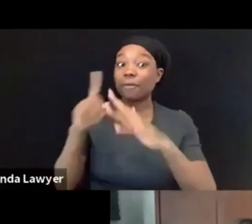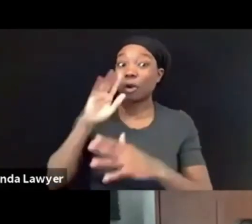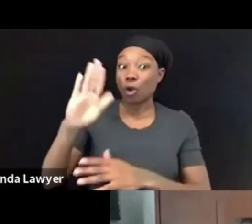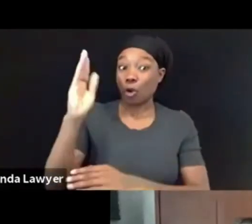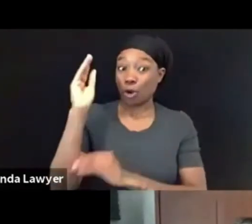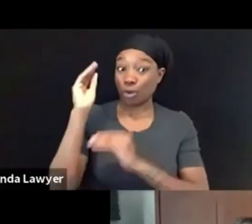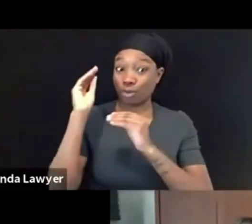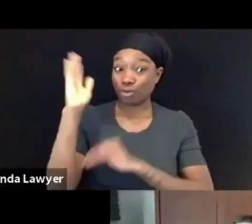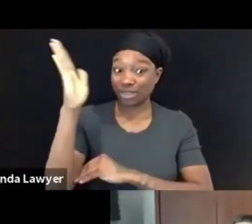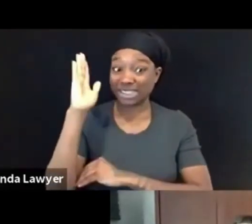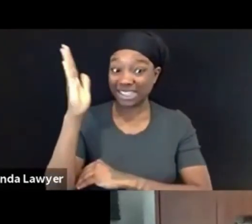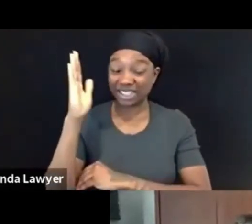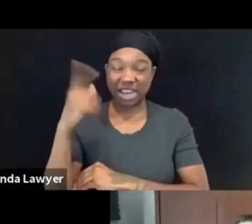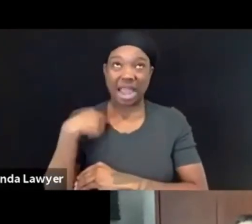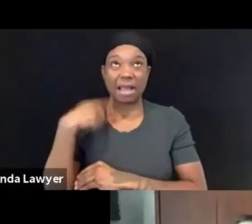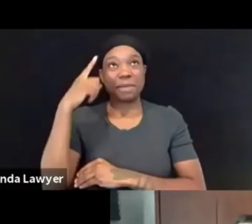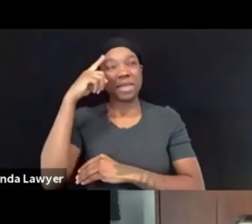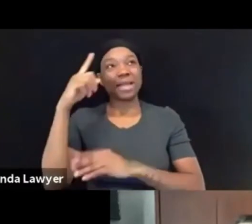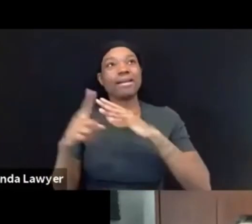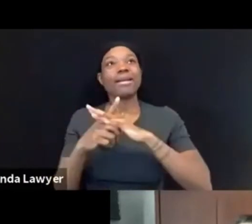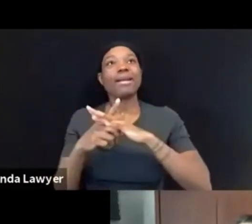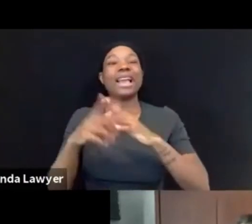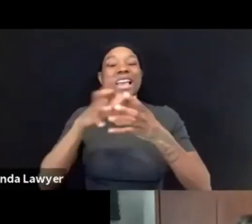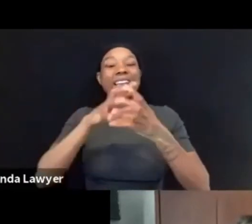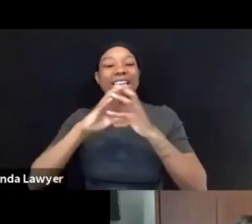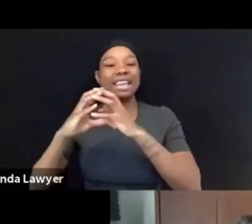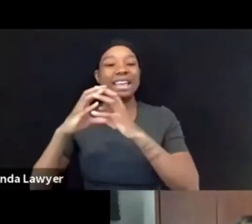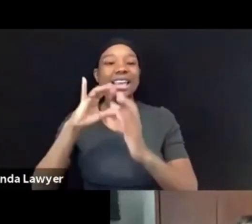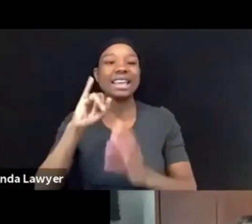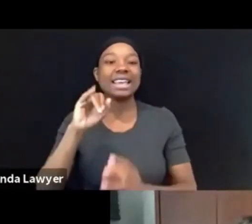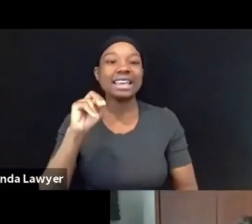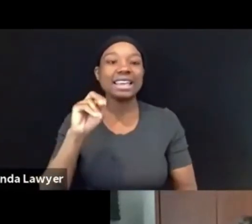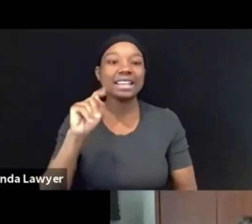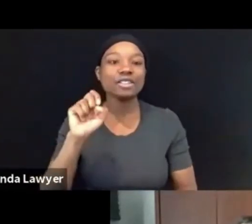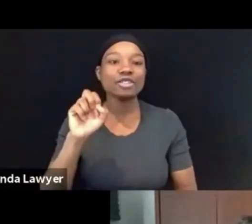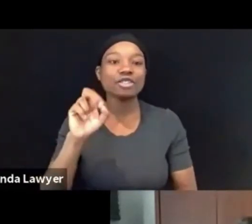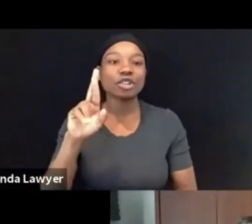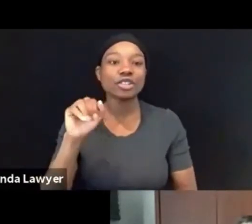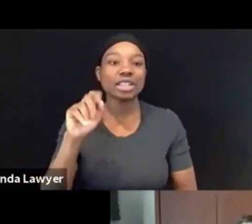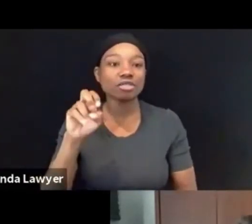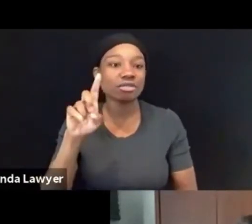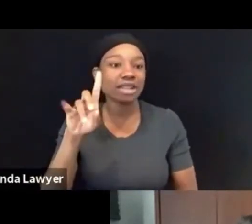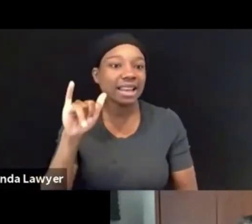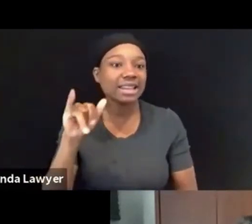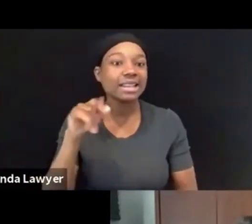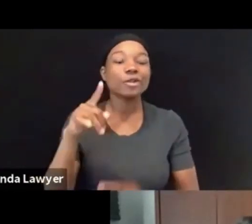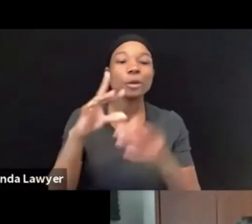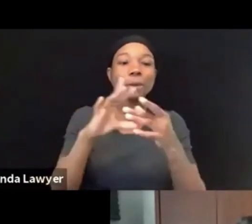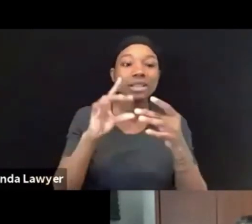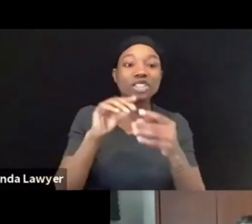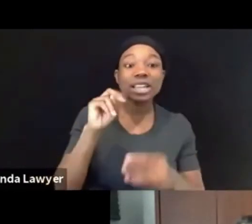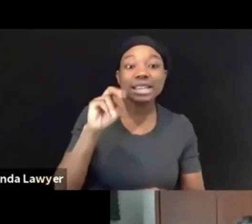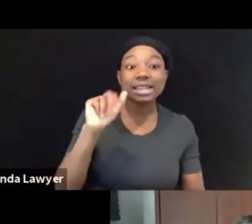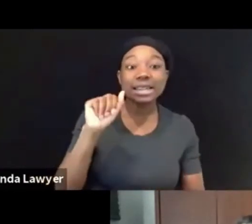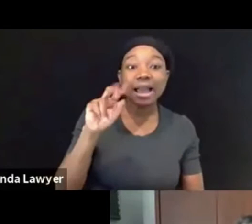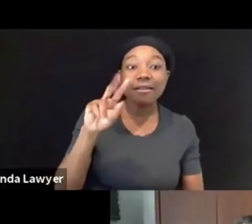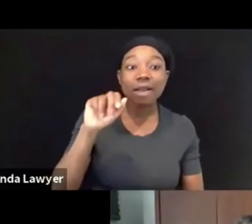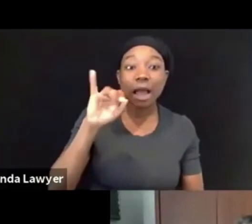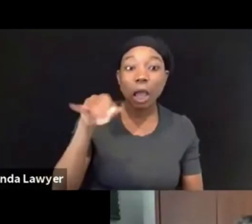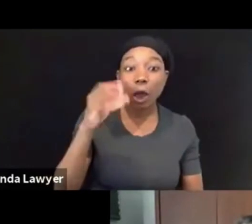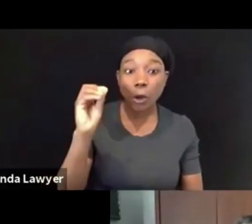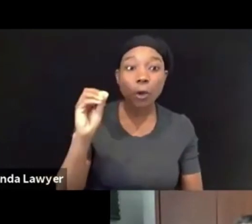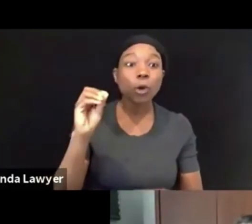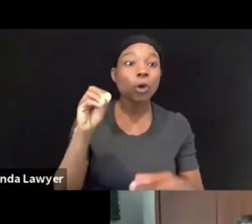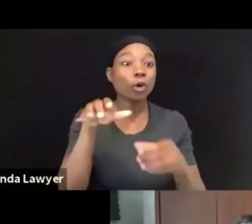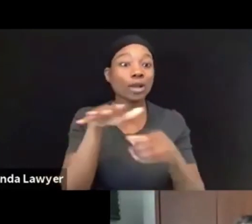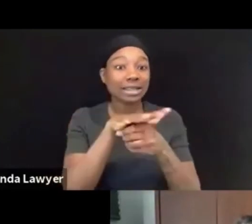about the intersectionality. You've mentioned the Navajo Nation, as well as deaf and people with disabilities. And I'm wondering, how